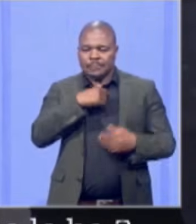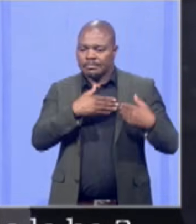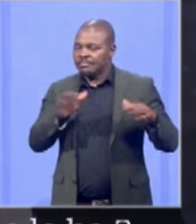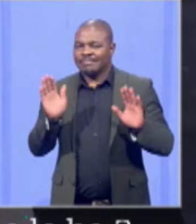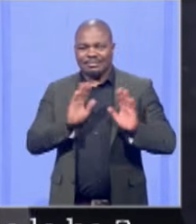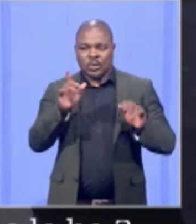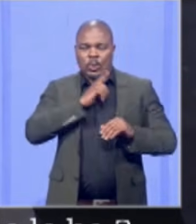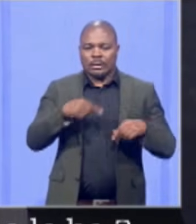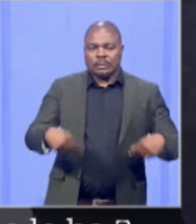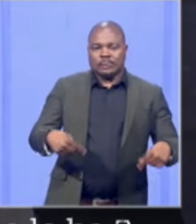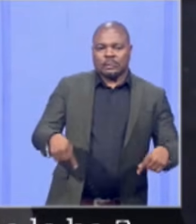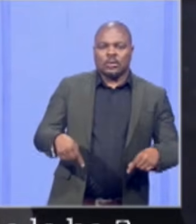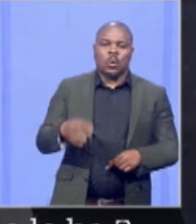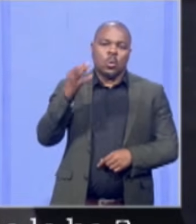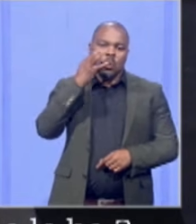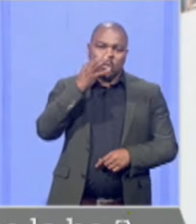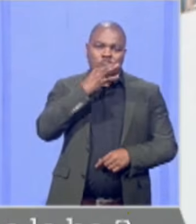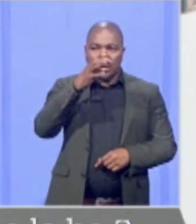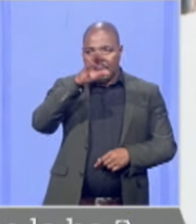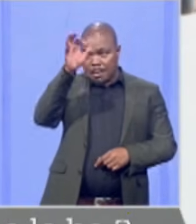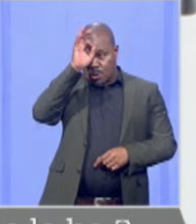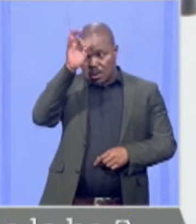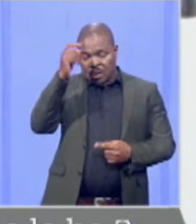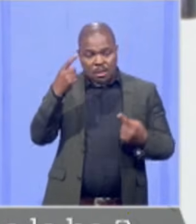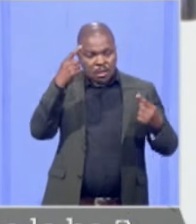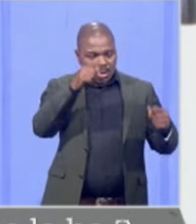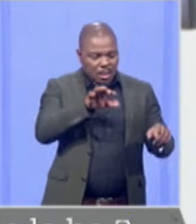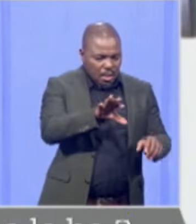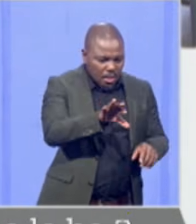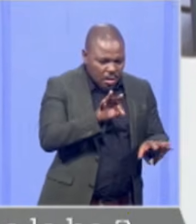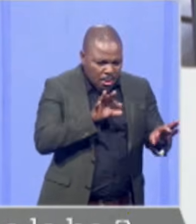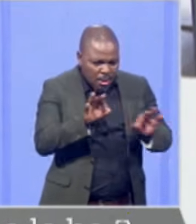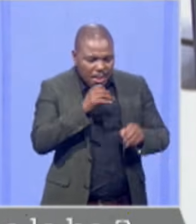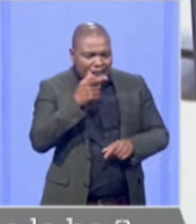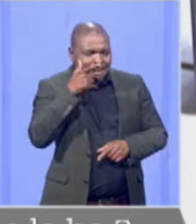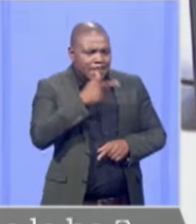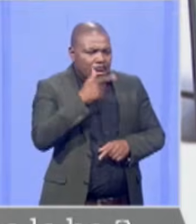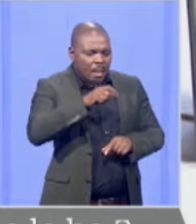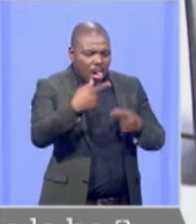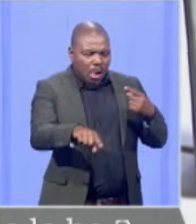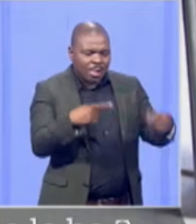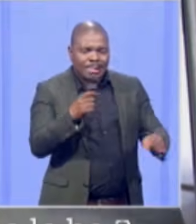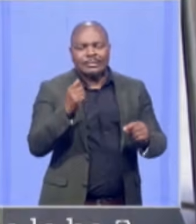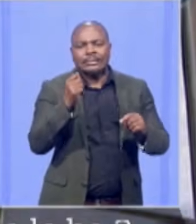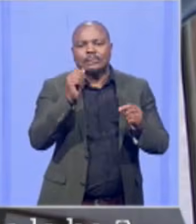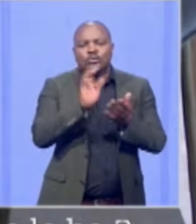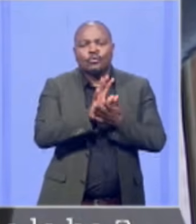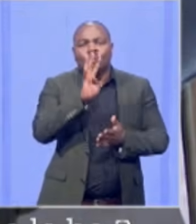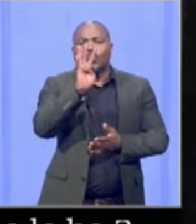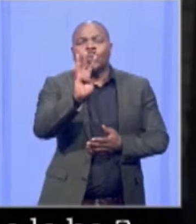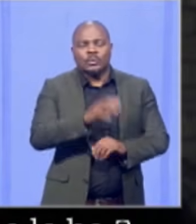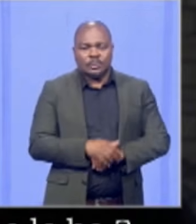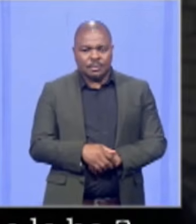poifo sa re mapodisi a bone dikgapetla di le 14 tsa dikolo mo ntlong. Re bohloko